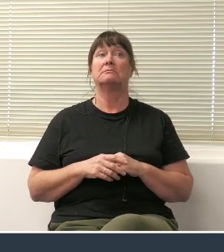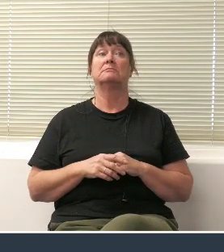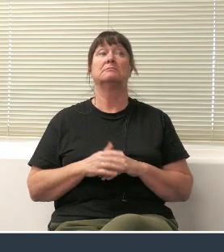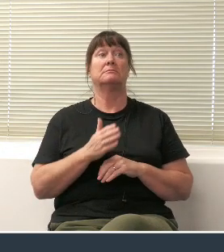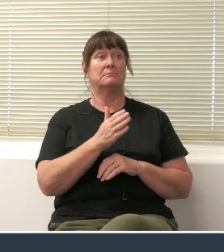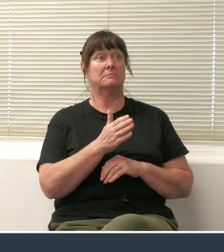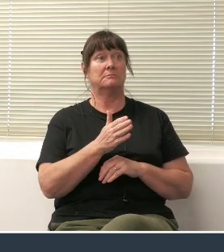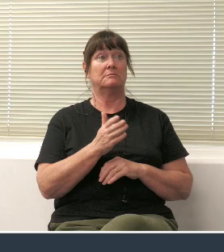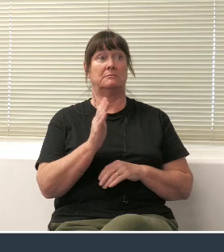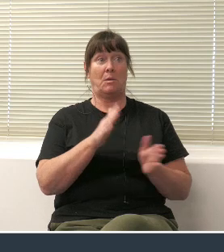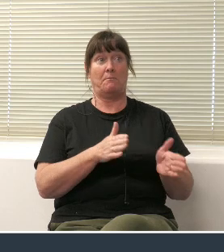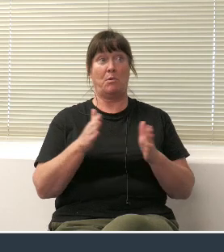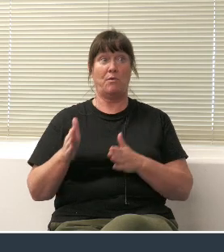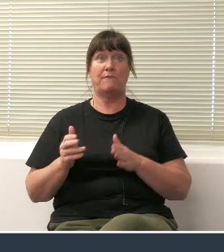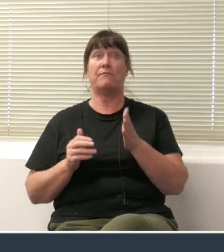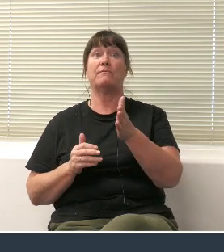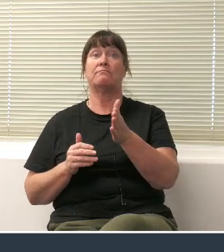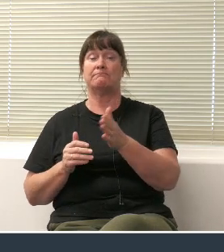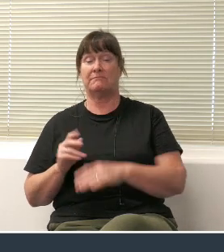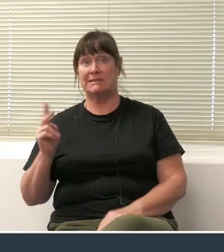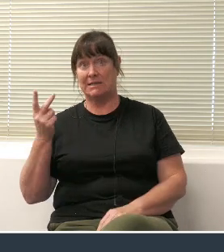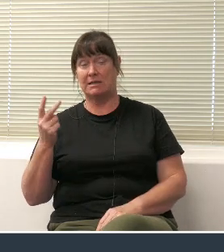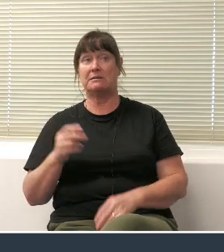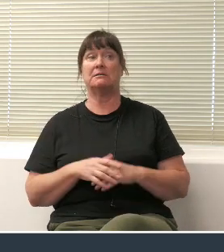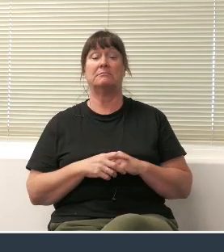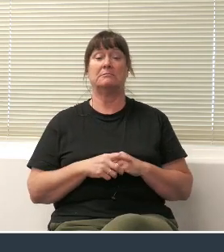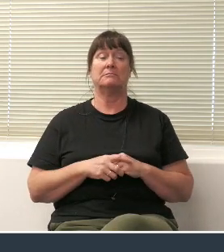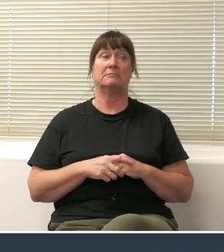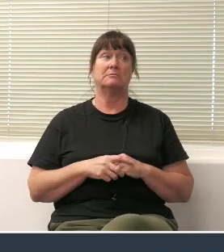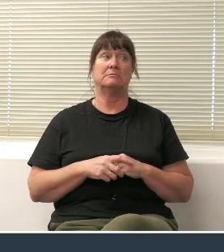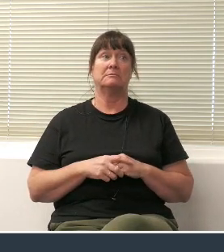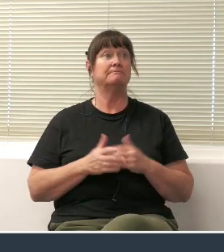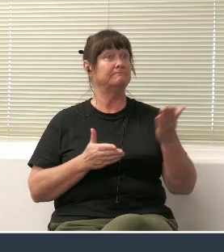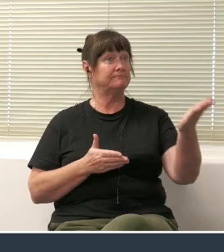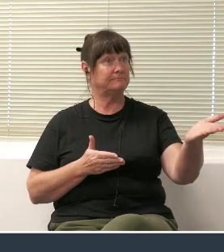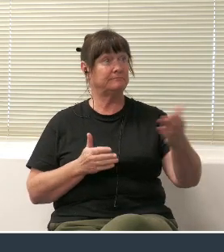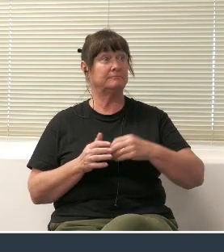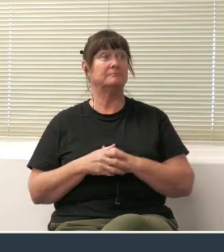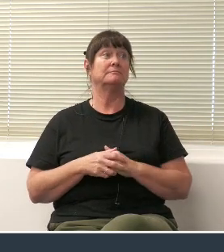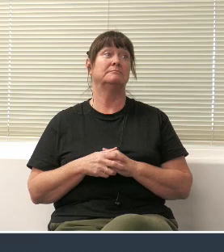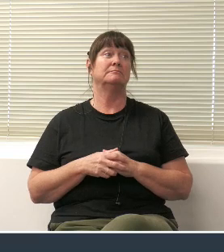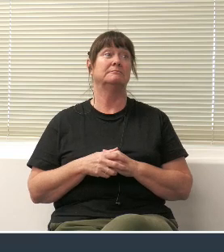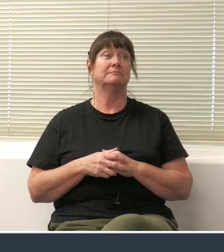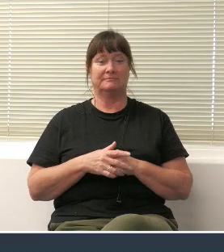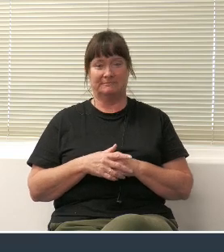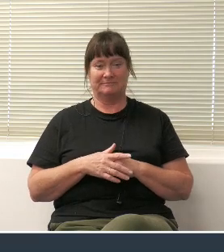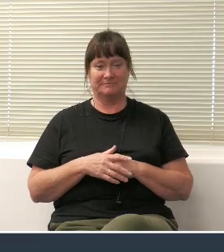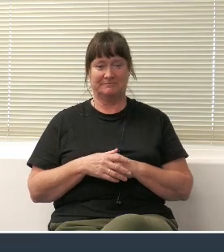Deputy Mayor Brosnan's happy to move. Councillor Crystal happy to second. I'd invite you to speak to the motion, which I will get popped